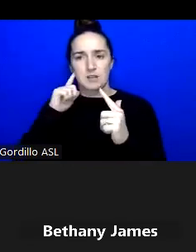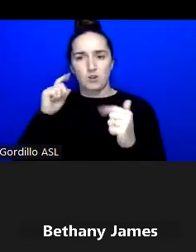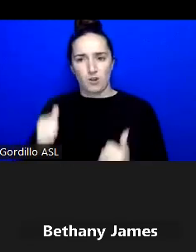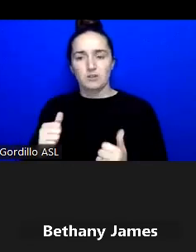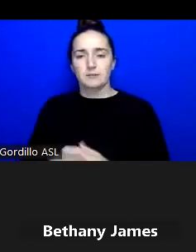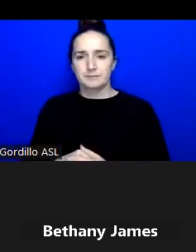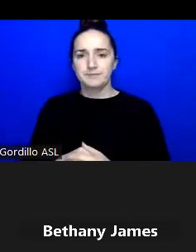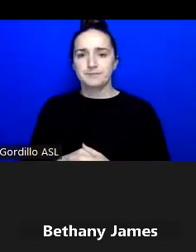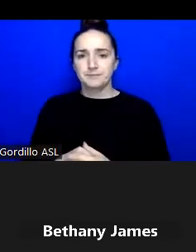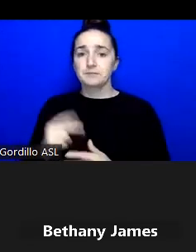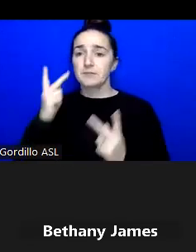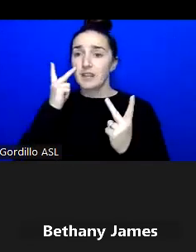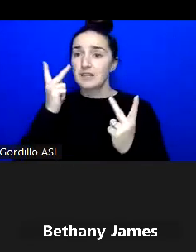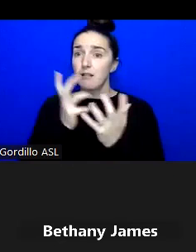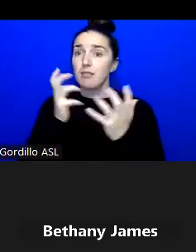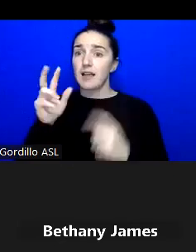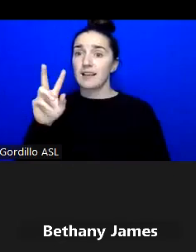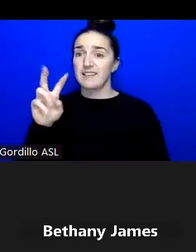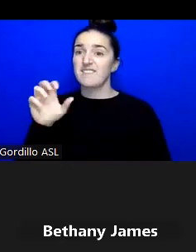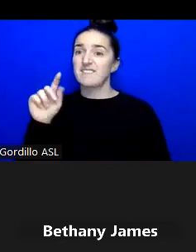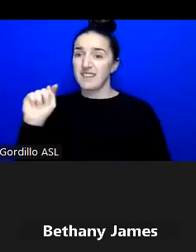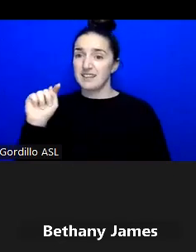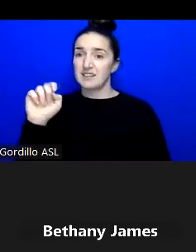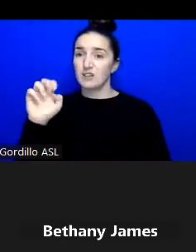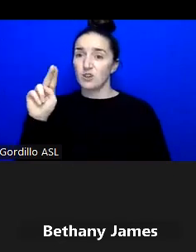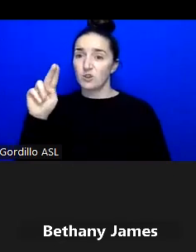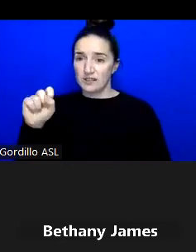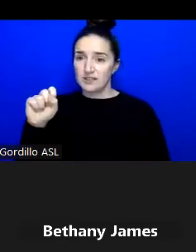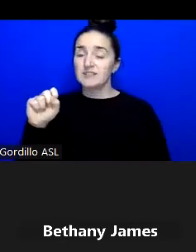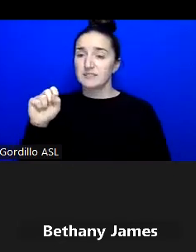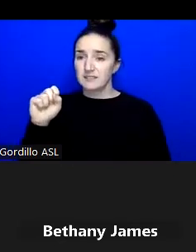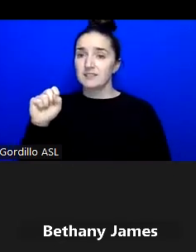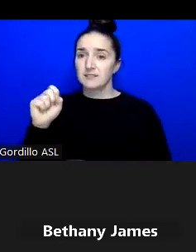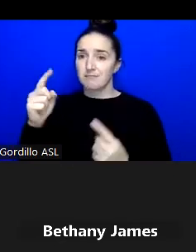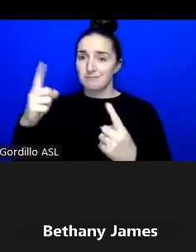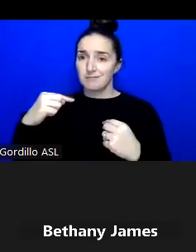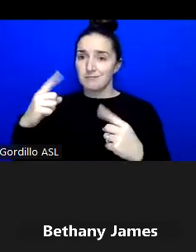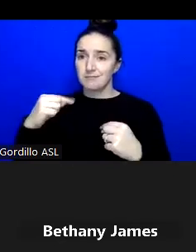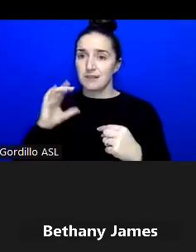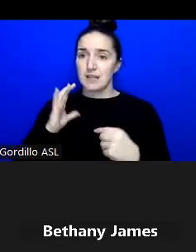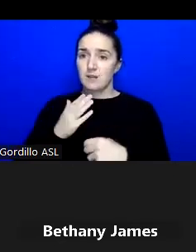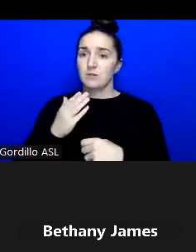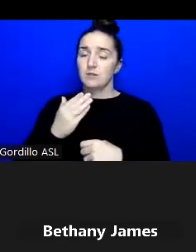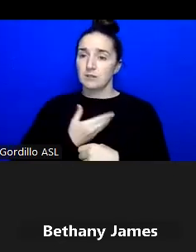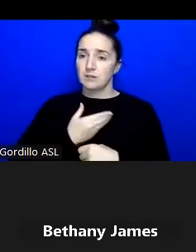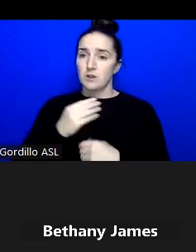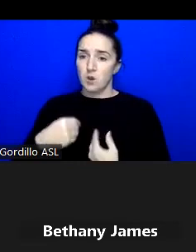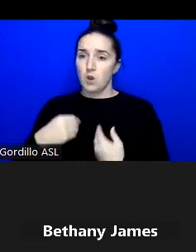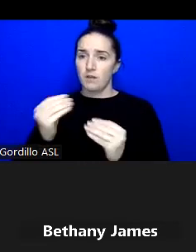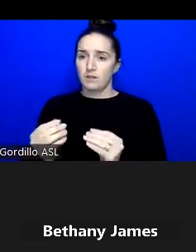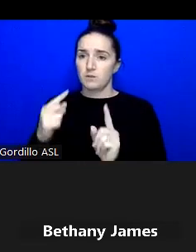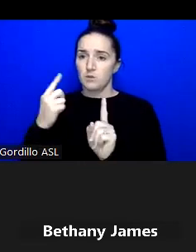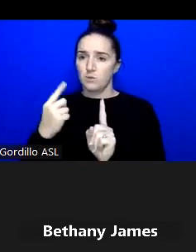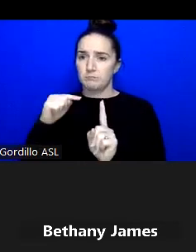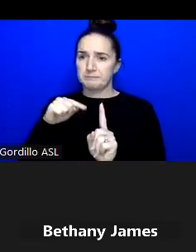I see a lot of veterans in our practice, and I remember one veteran in particular that we were talking about. He had